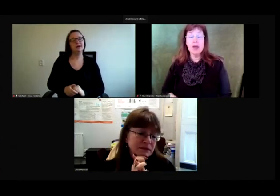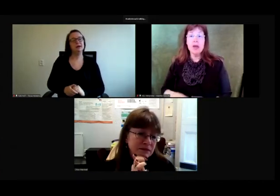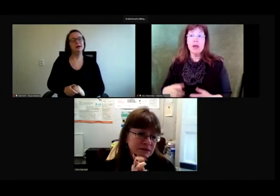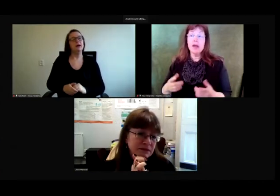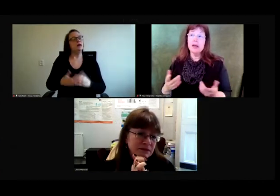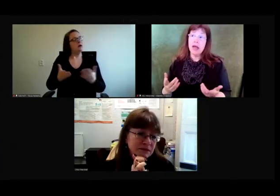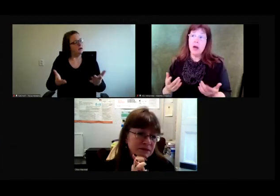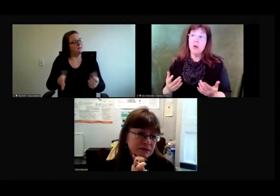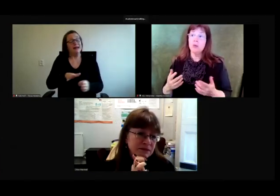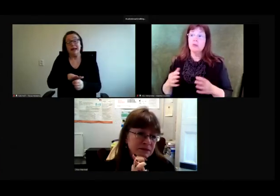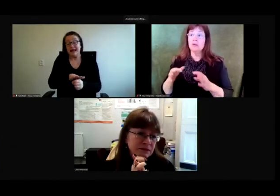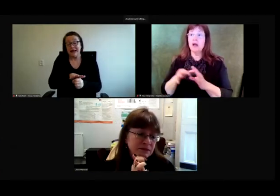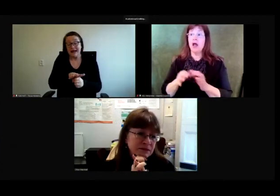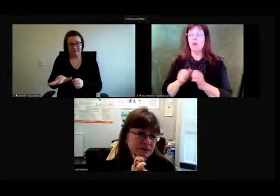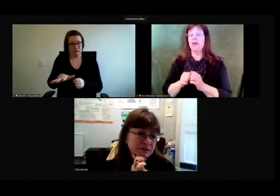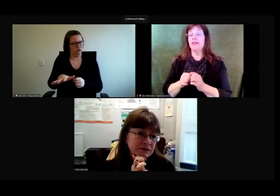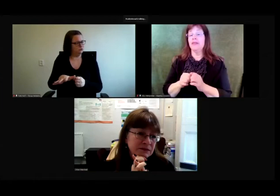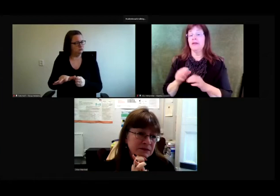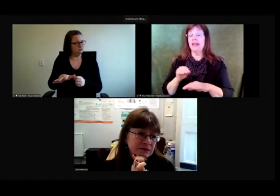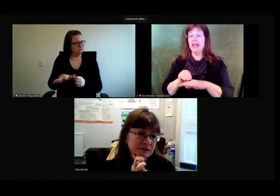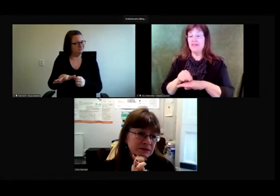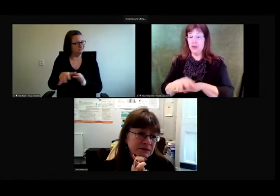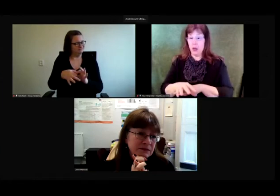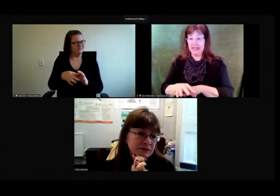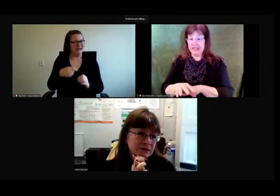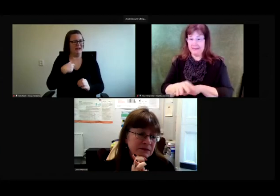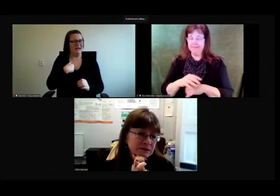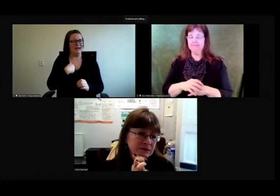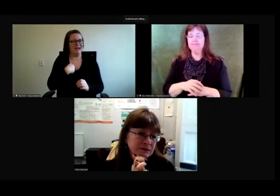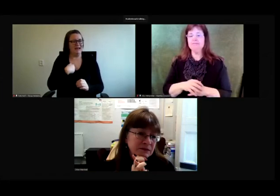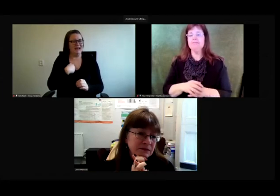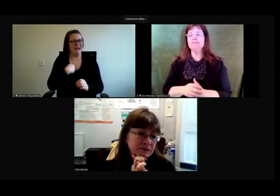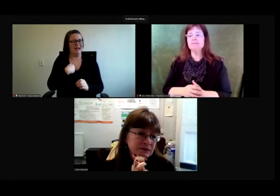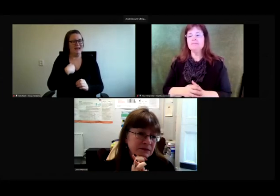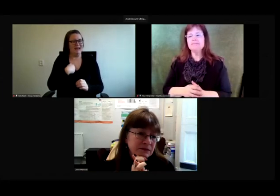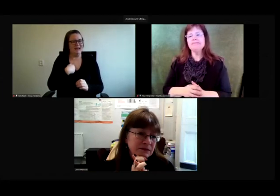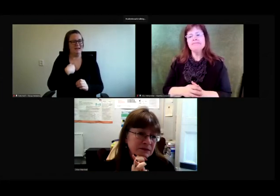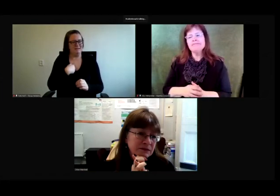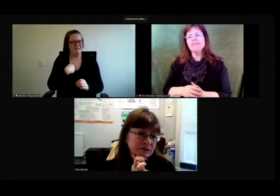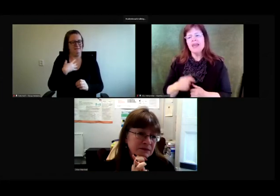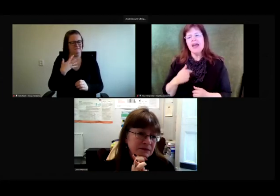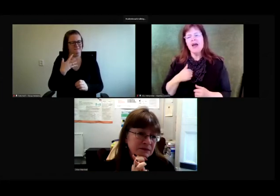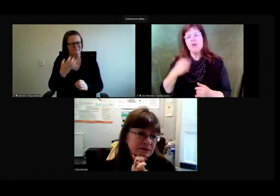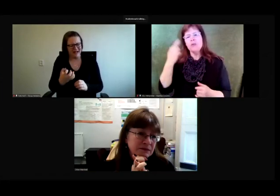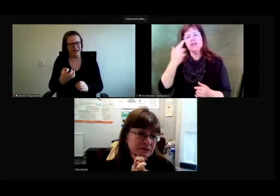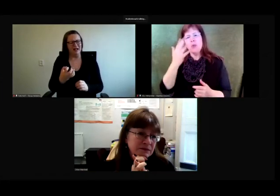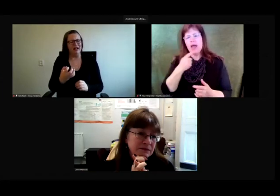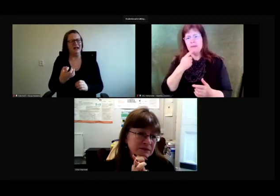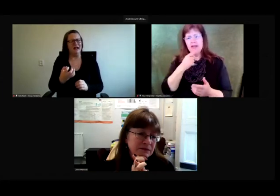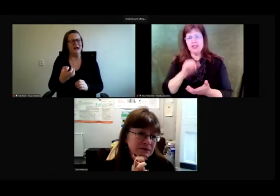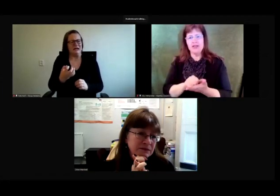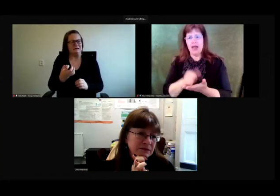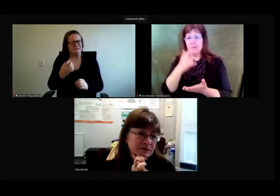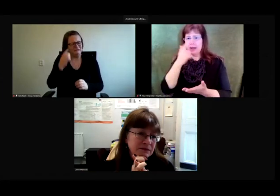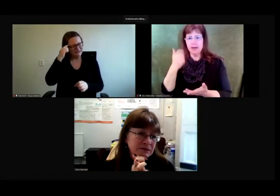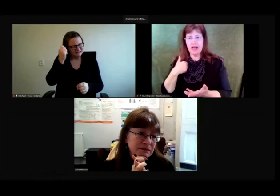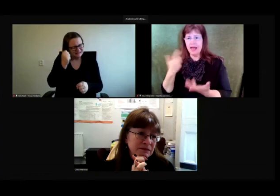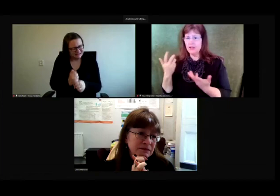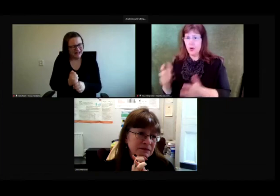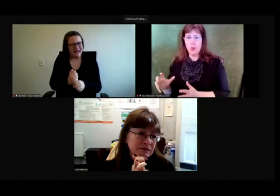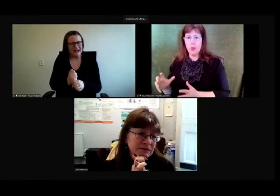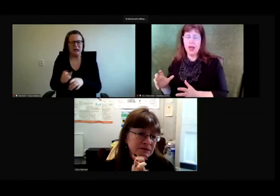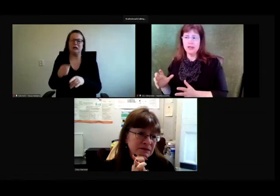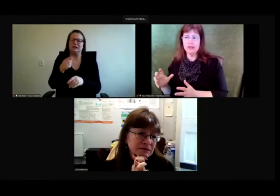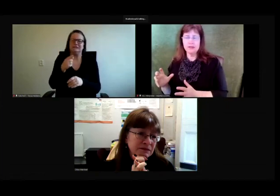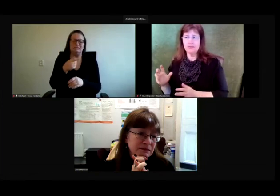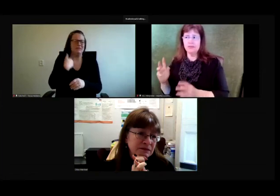influence, I just wanted to be sure that people don't interpret this as, oh, they sign and speak